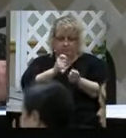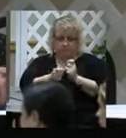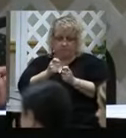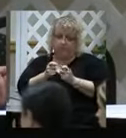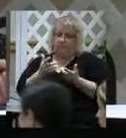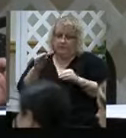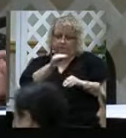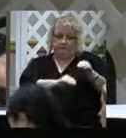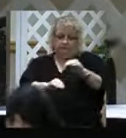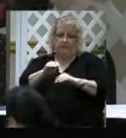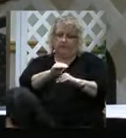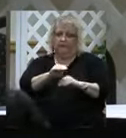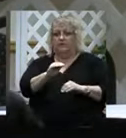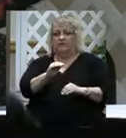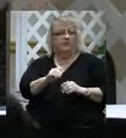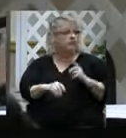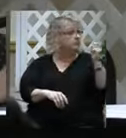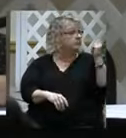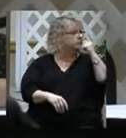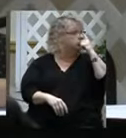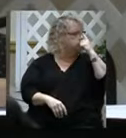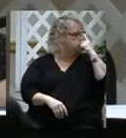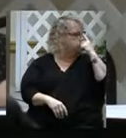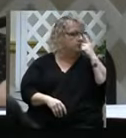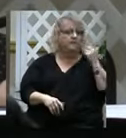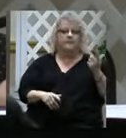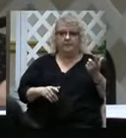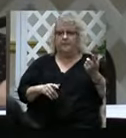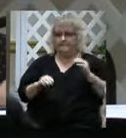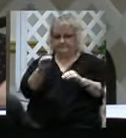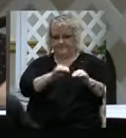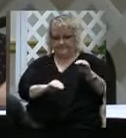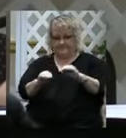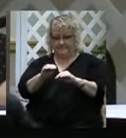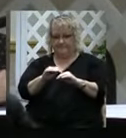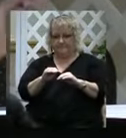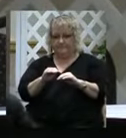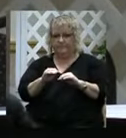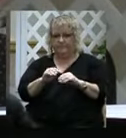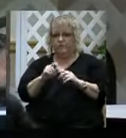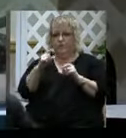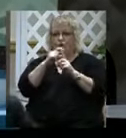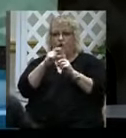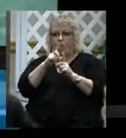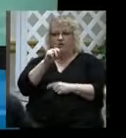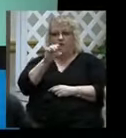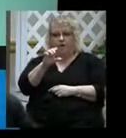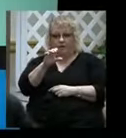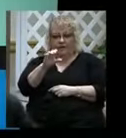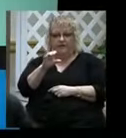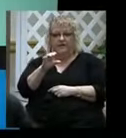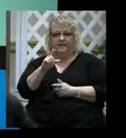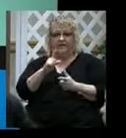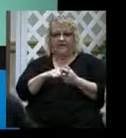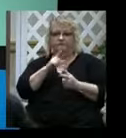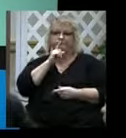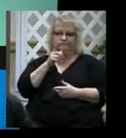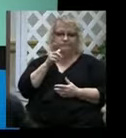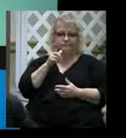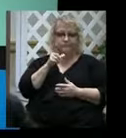mean, this is our welcome banner. It's beautiful, yeah? Okay. We reformatted it in Word, and then we actually